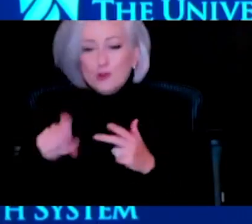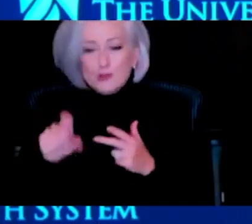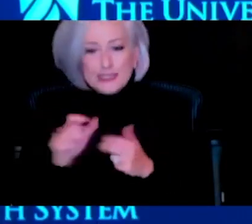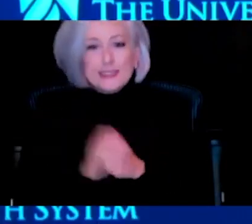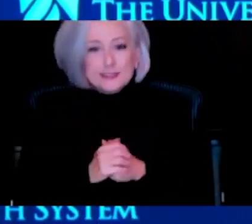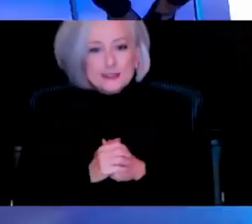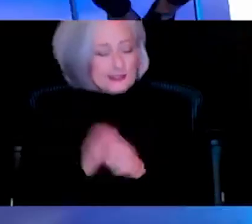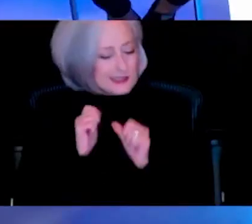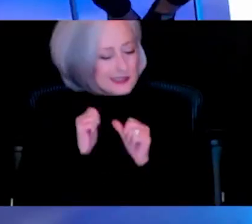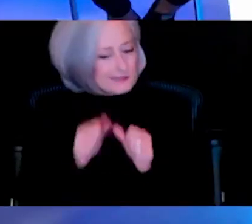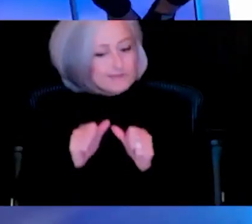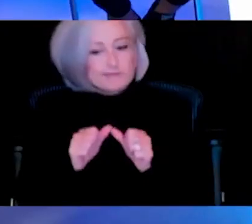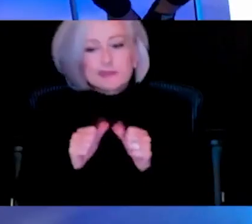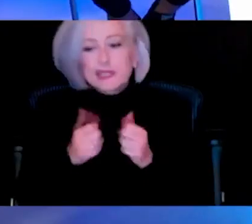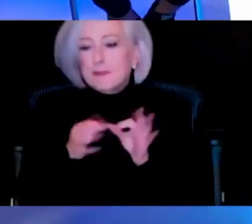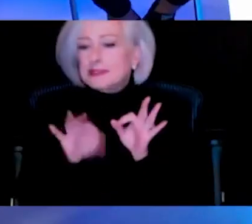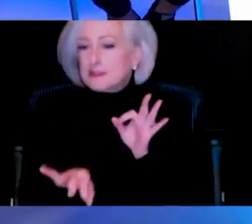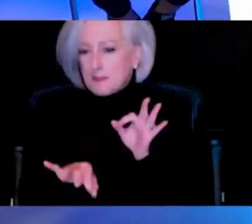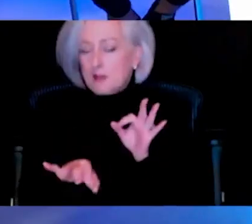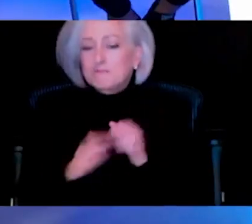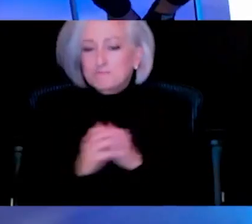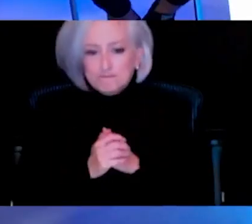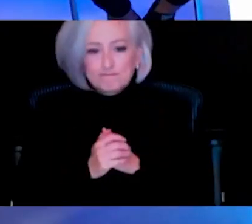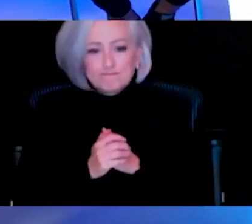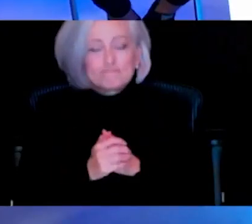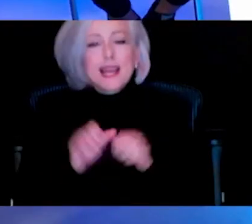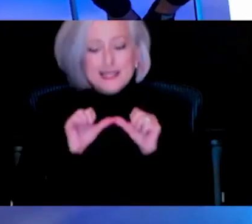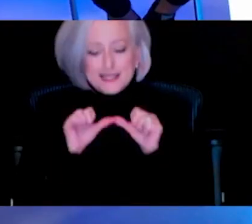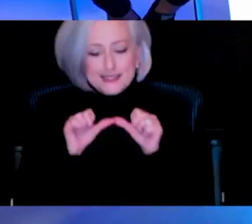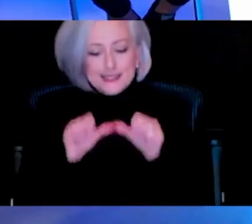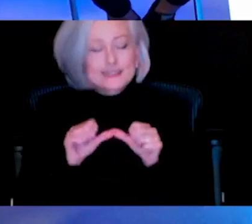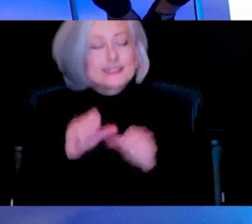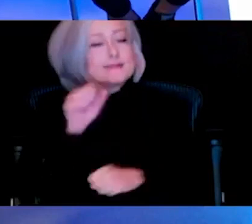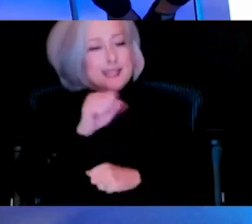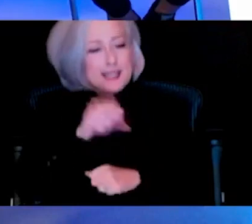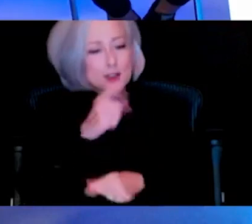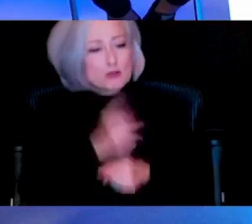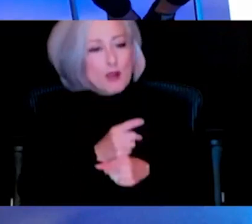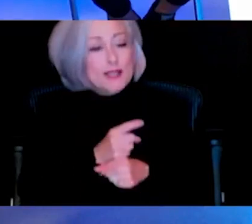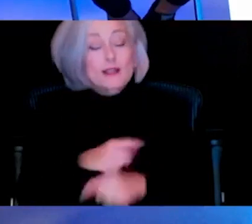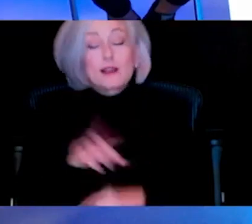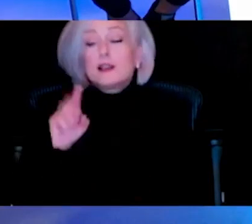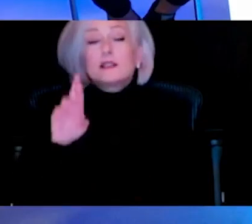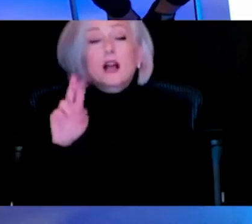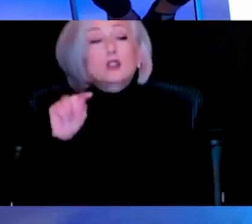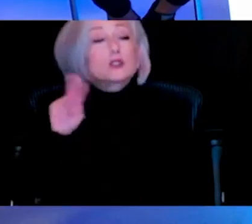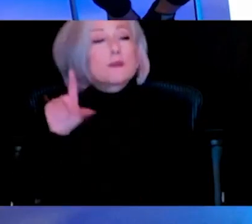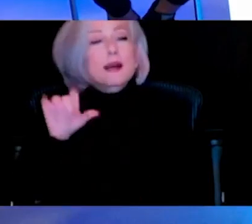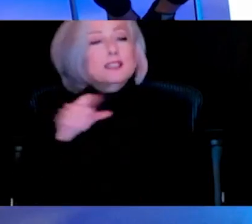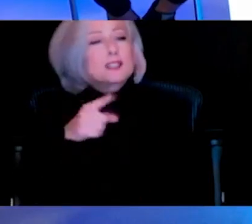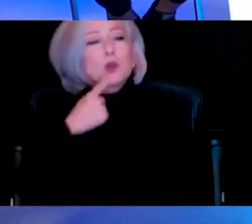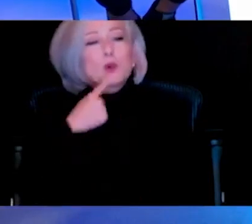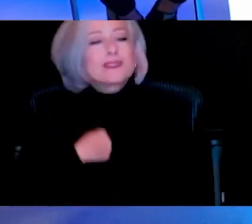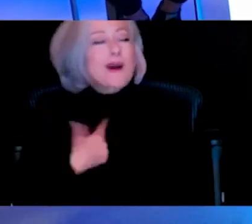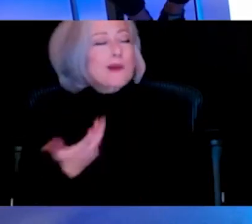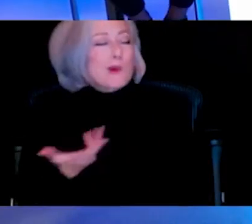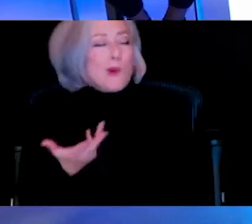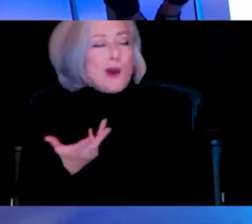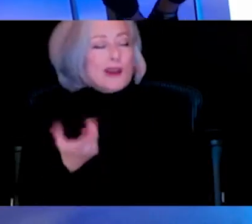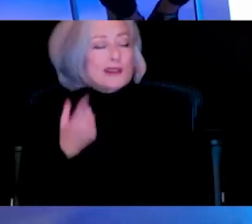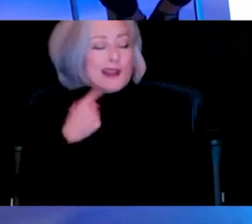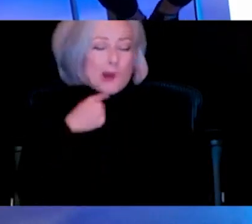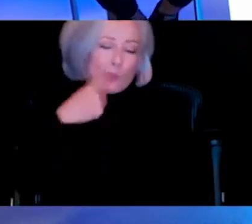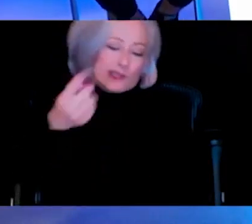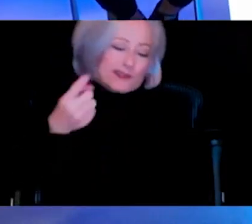it simple. Keep it simple and keep it consistent, I would imagine. Exactly. Dr. Tomassian, what would you tell me? What would you tell our viewers, men and